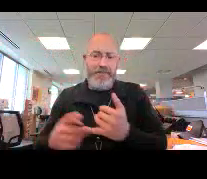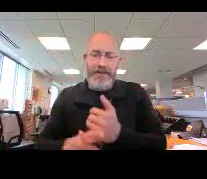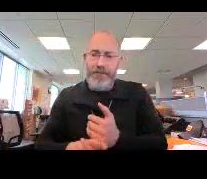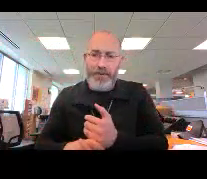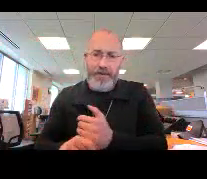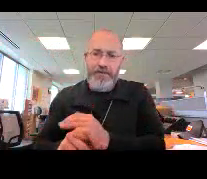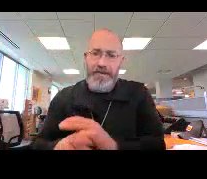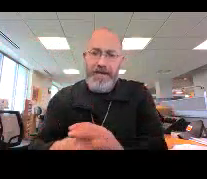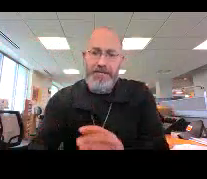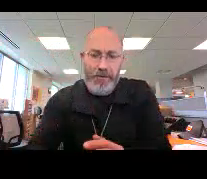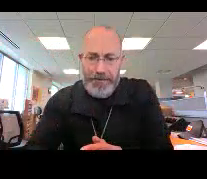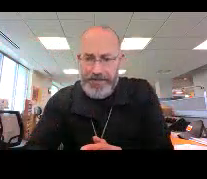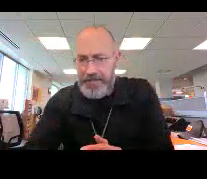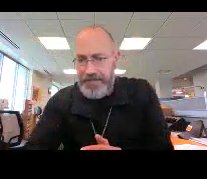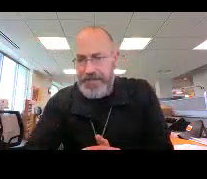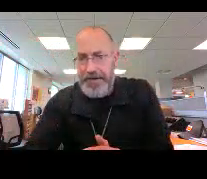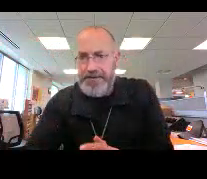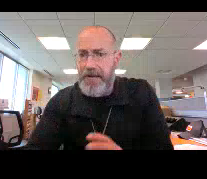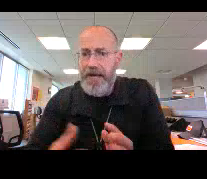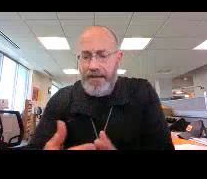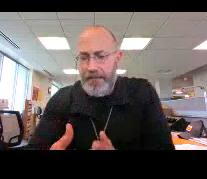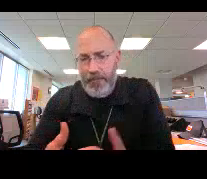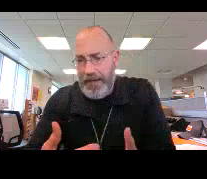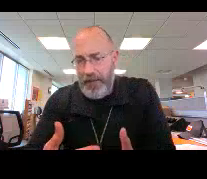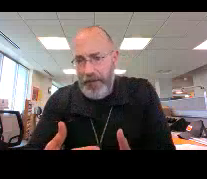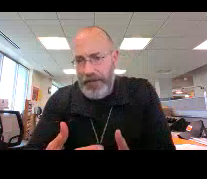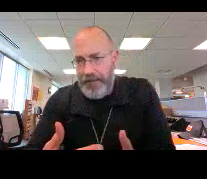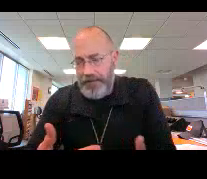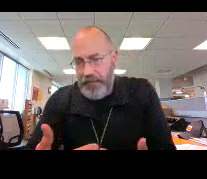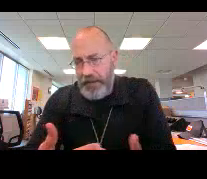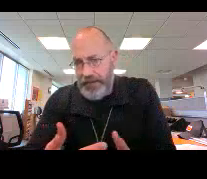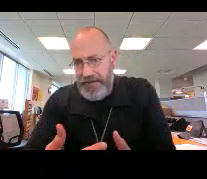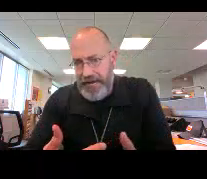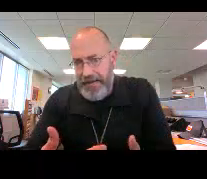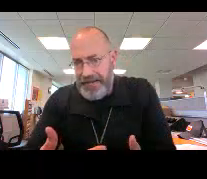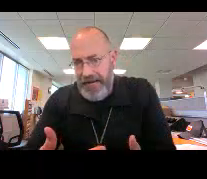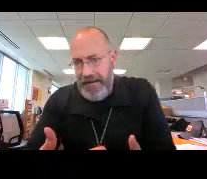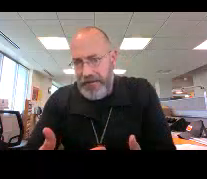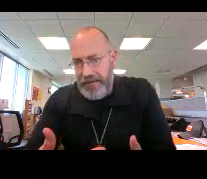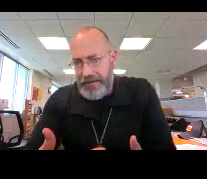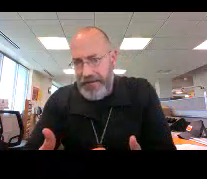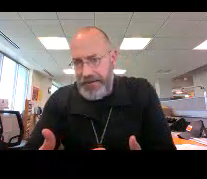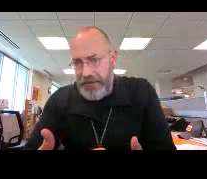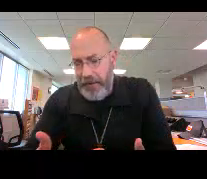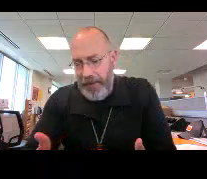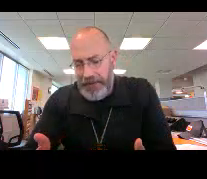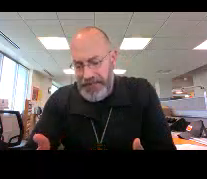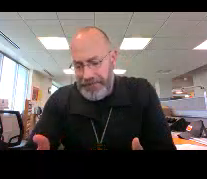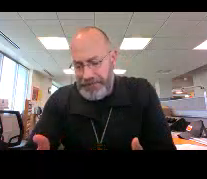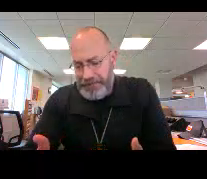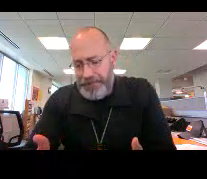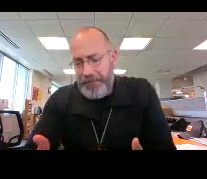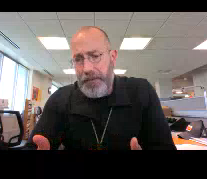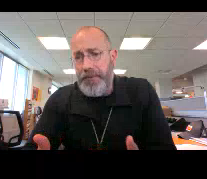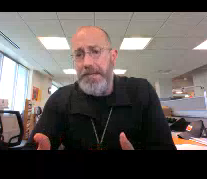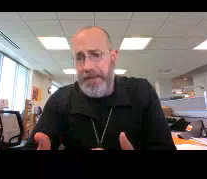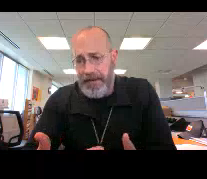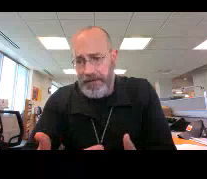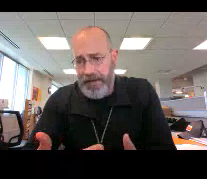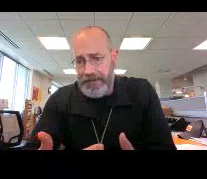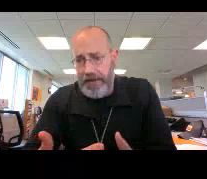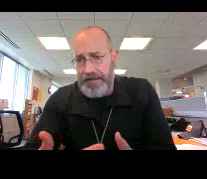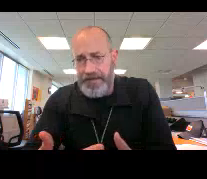mass sheltering, reunification, or reception centers, we're side by side with each other. So our partnership